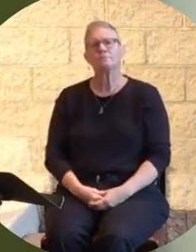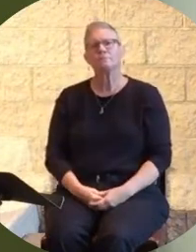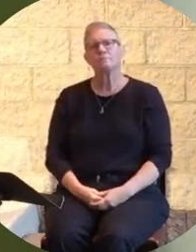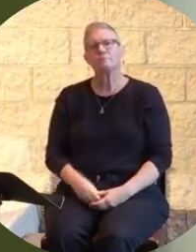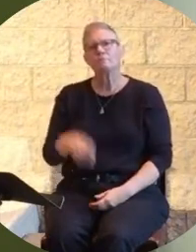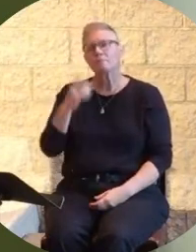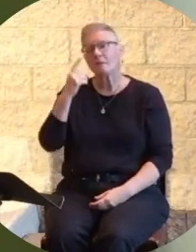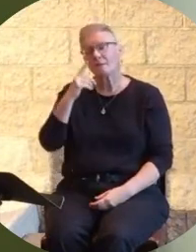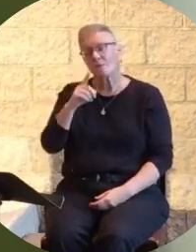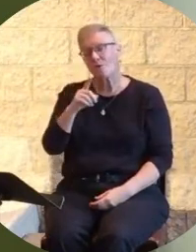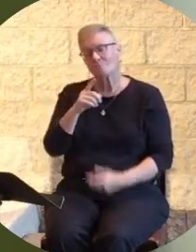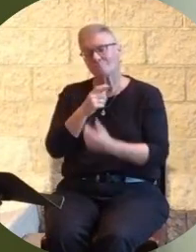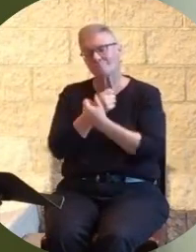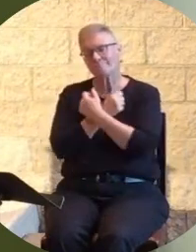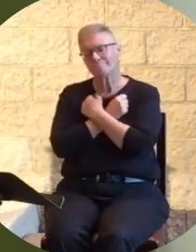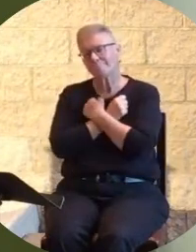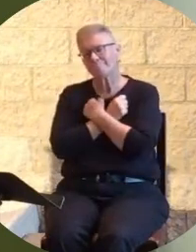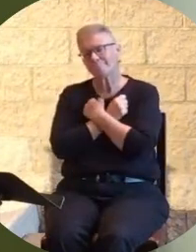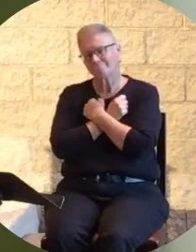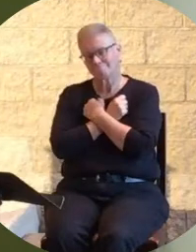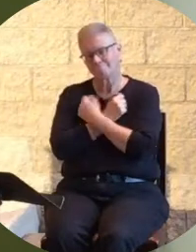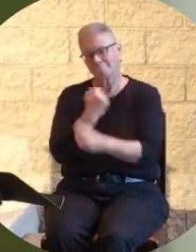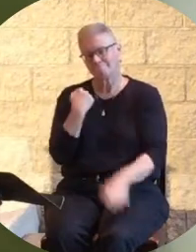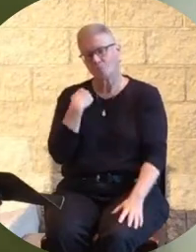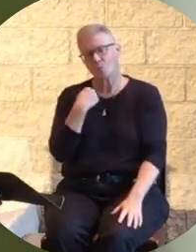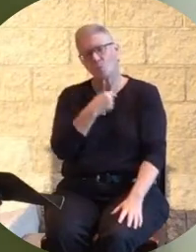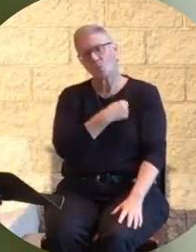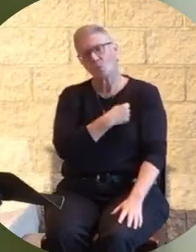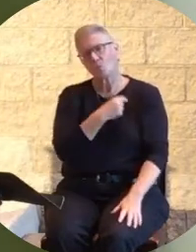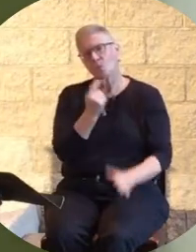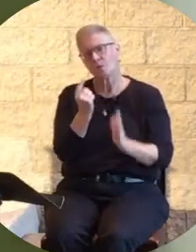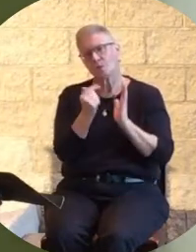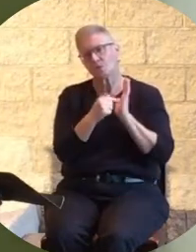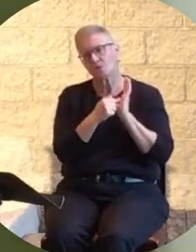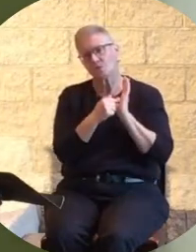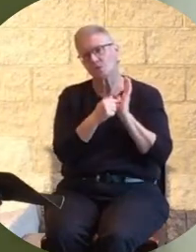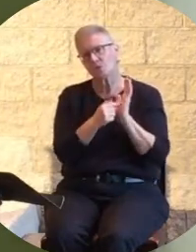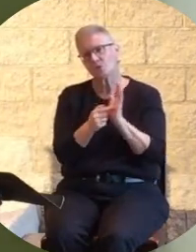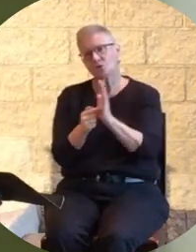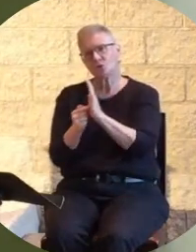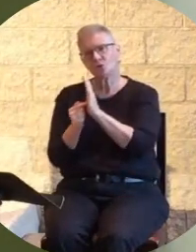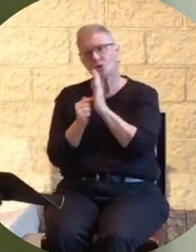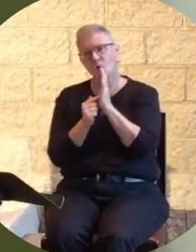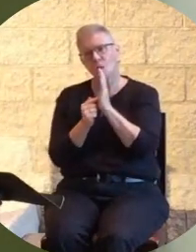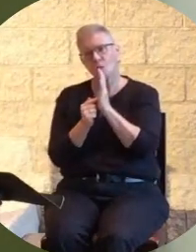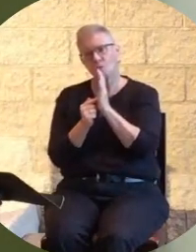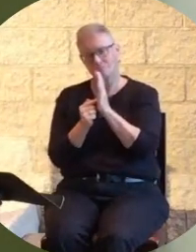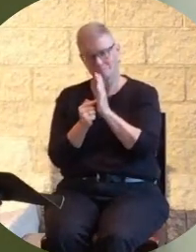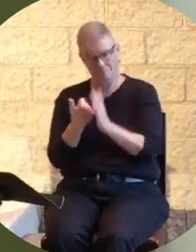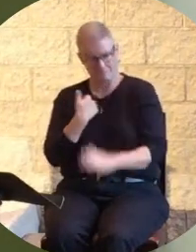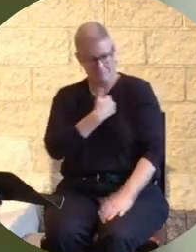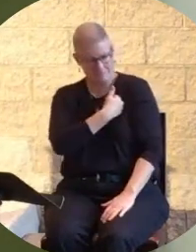and for the love that we demonstrate as divine beings